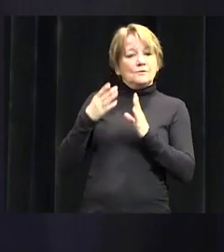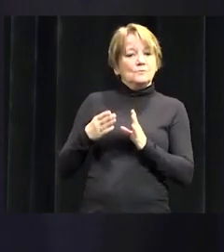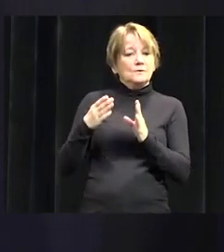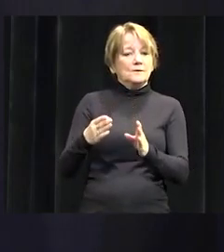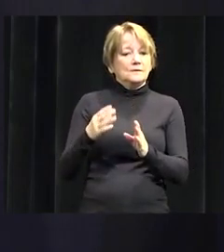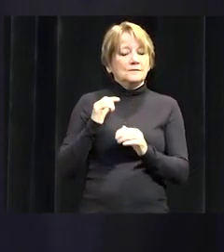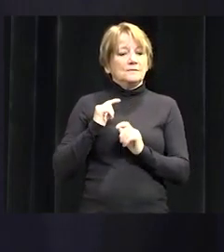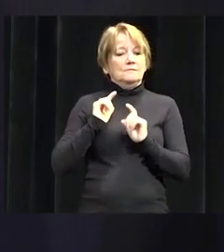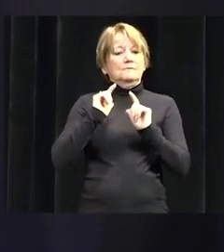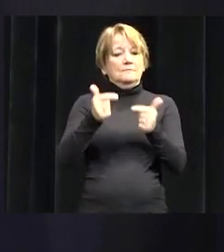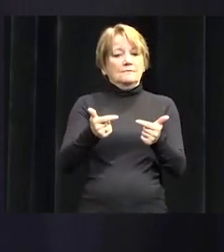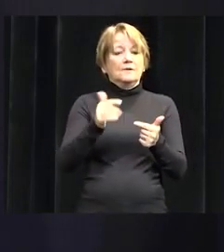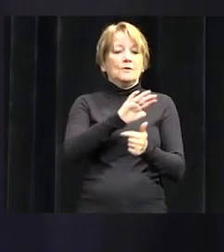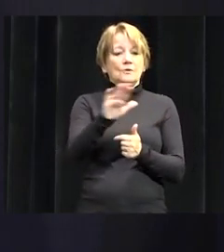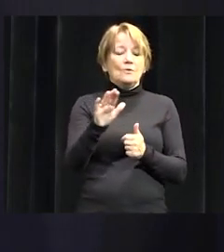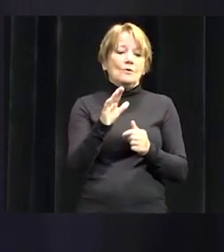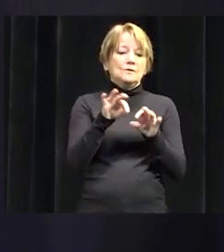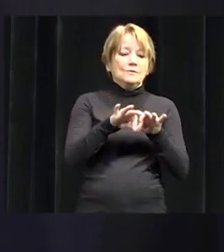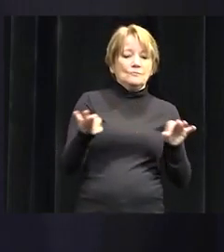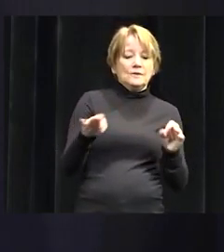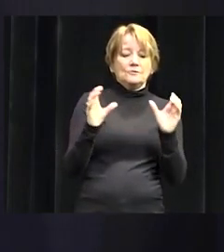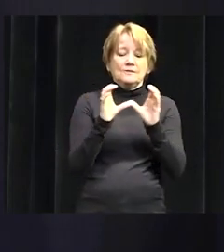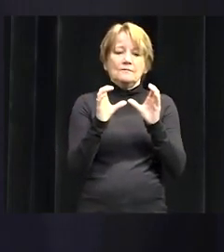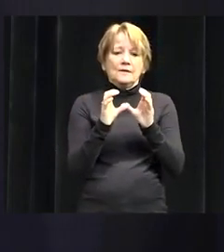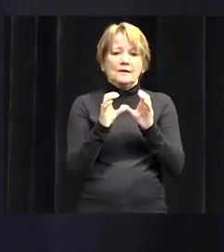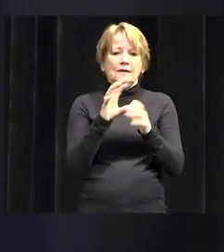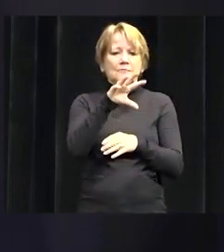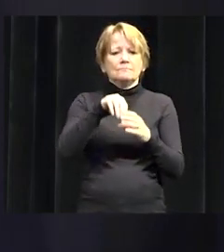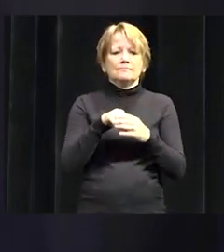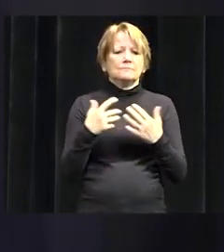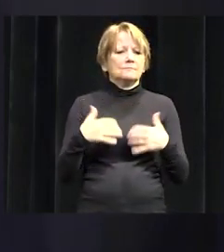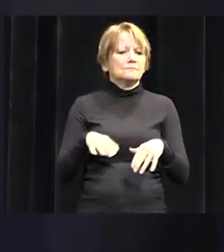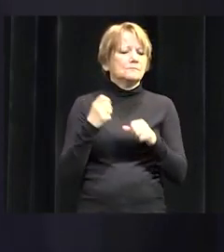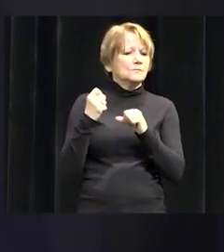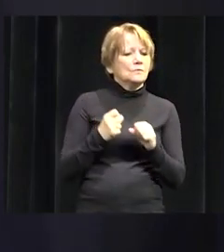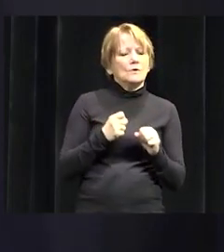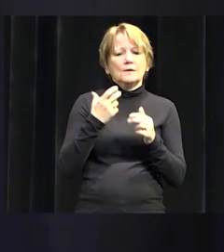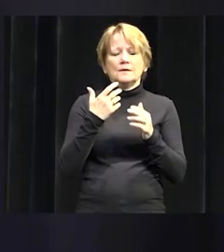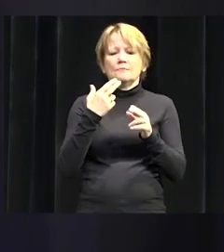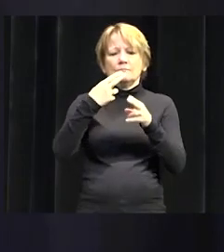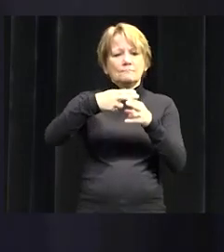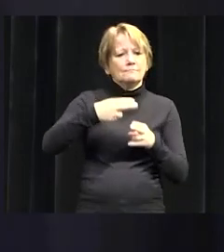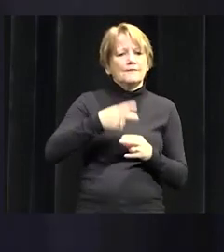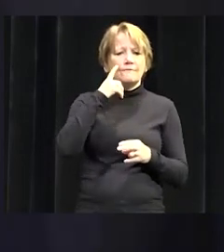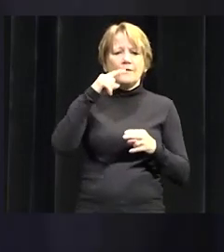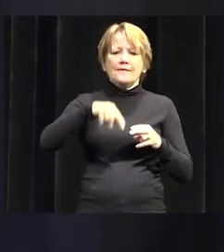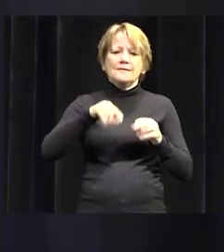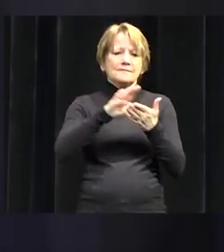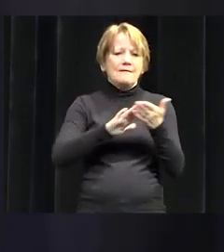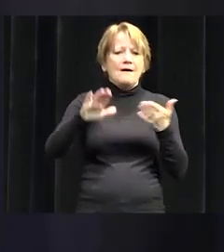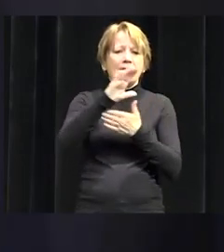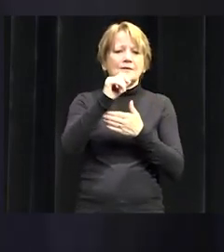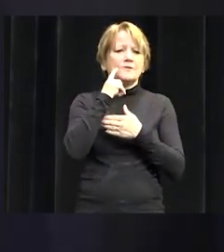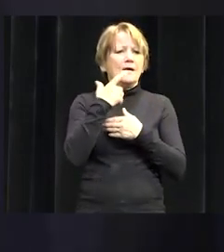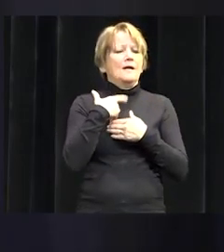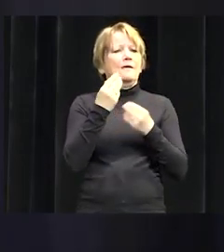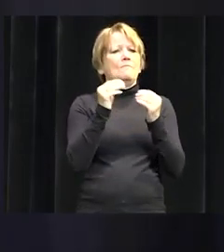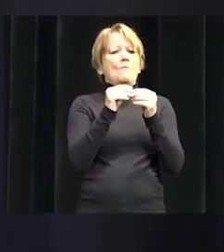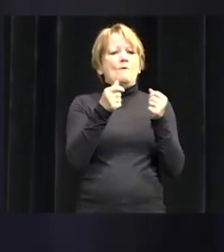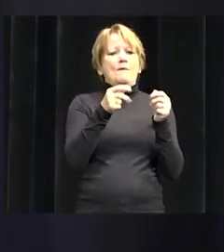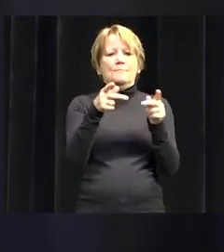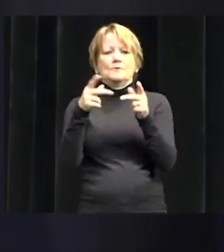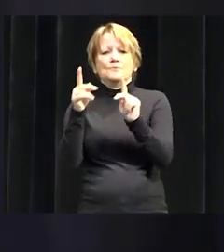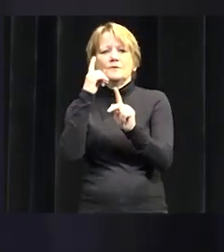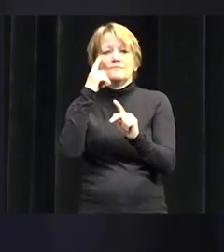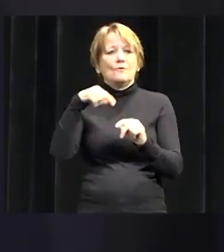you, your degree or certificate carries with it the great reputation of the college and will open doors for